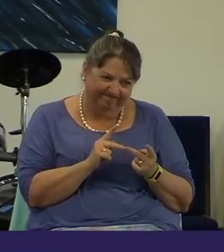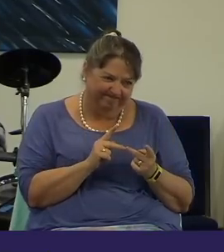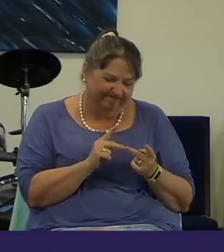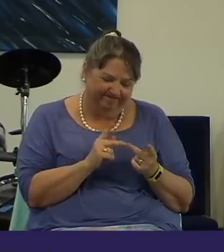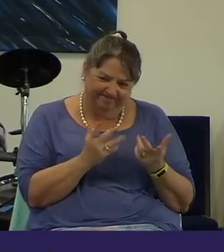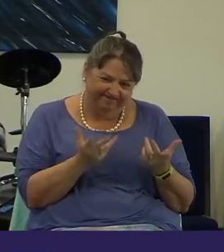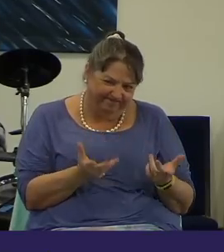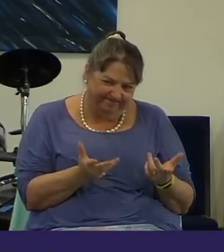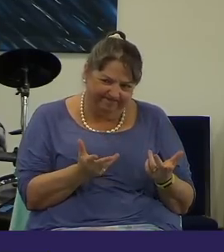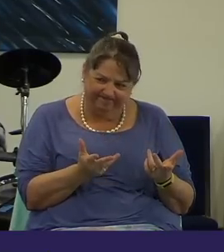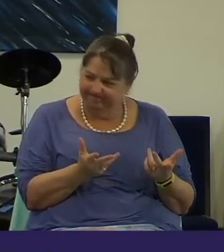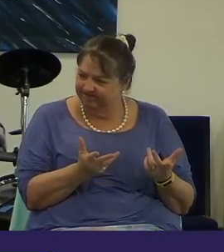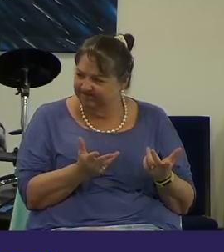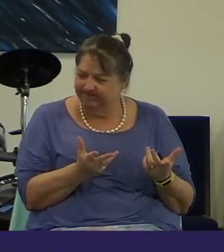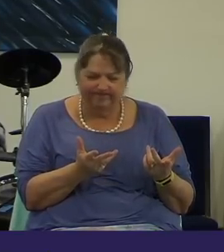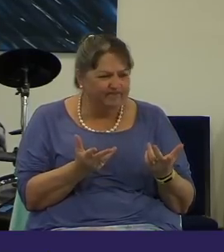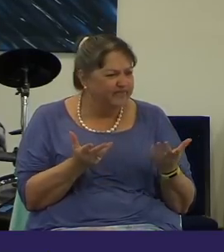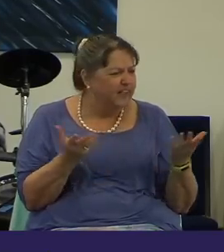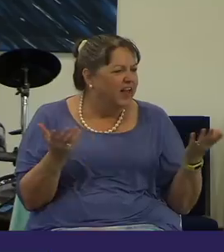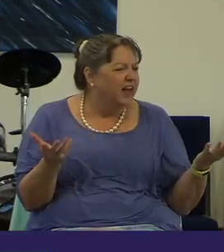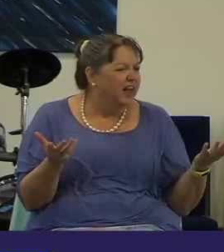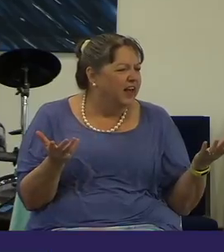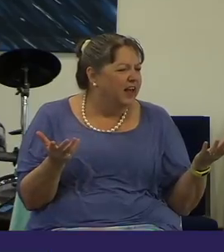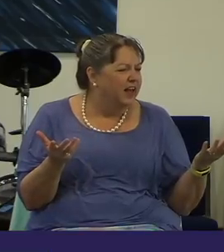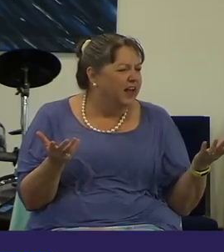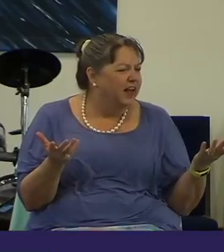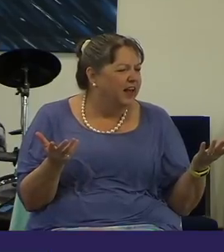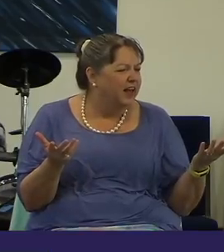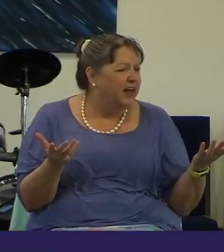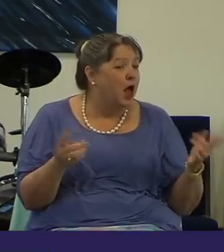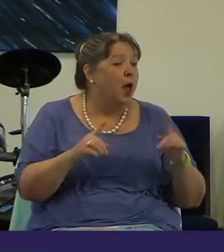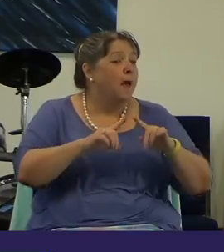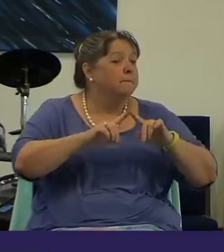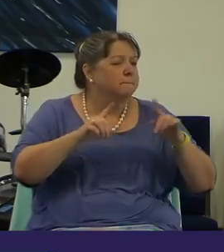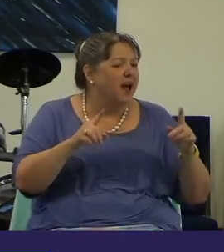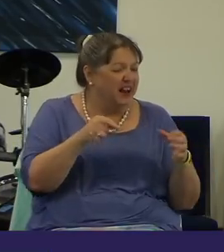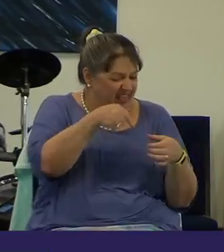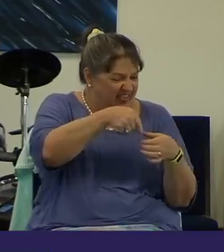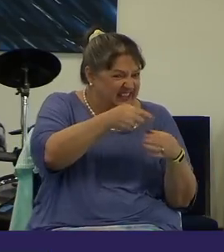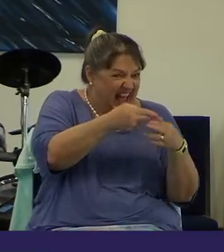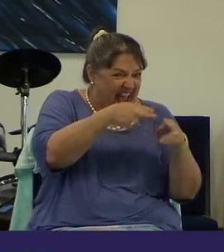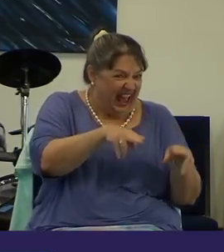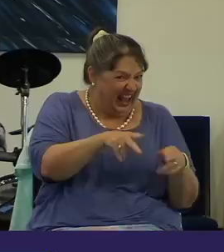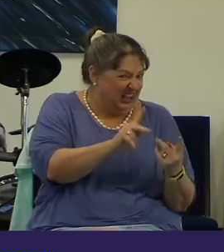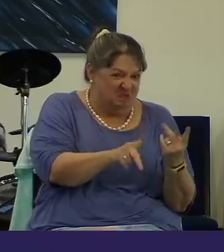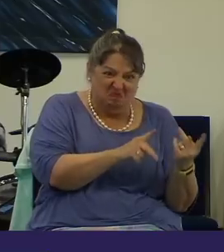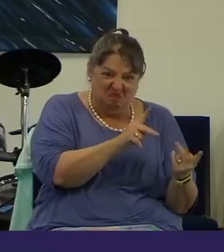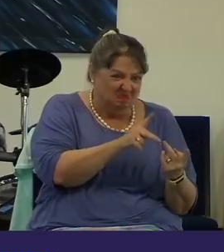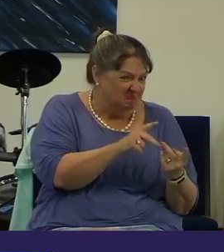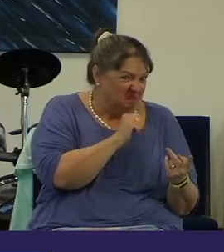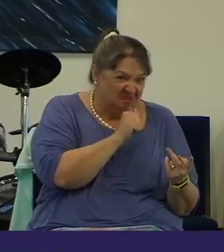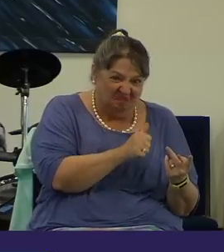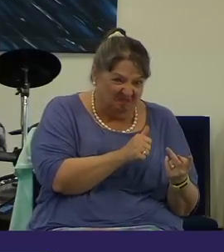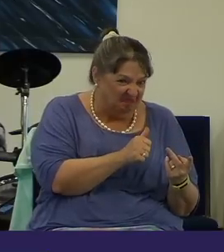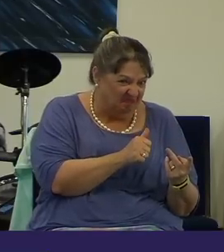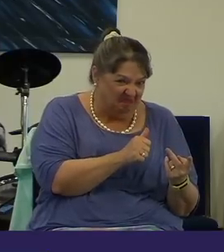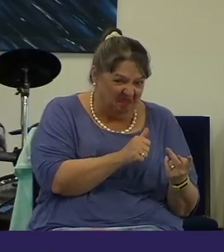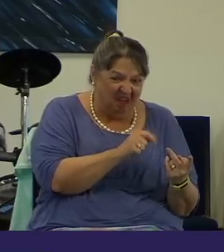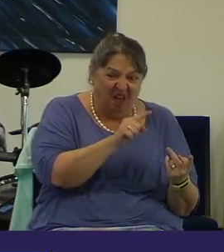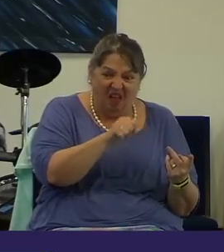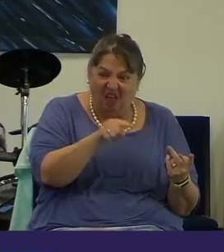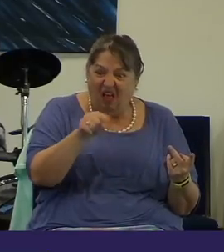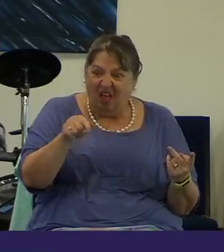there. So the whole idea is that just like our eggs aren't perfect, just like the eggs were all a